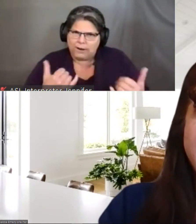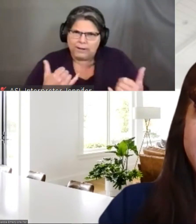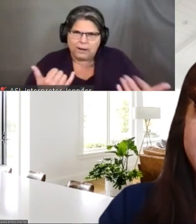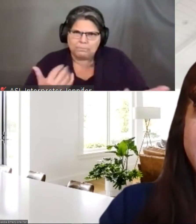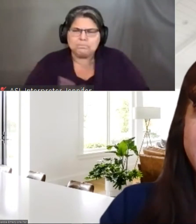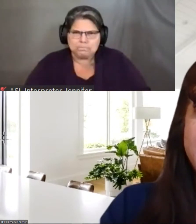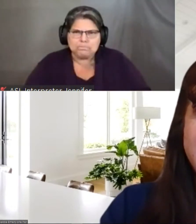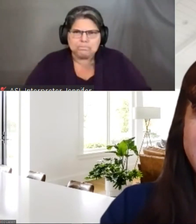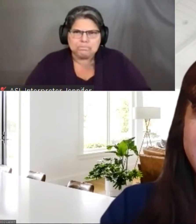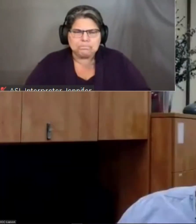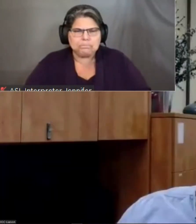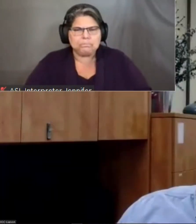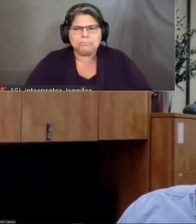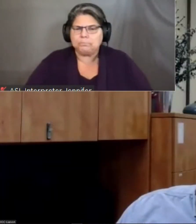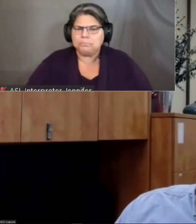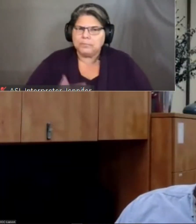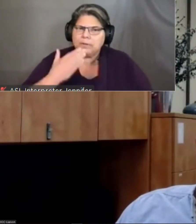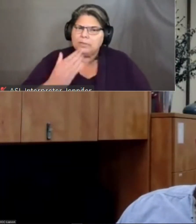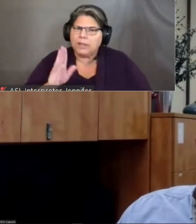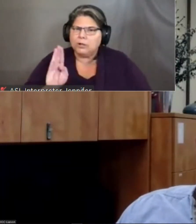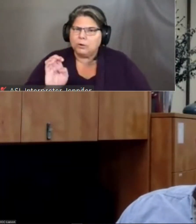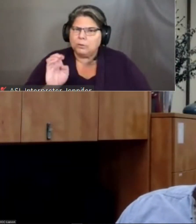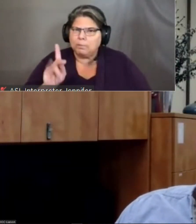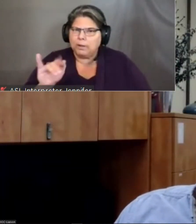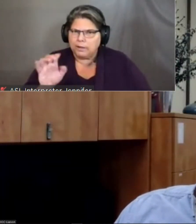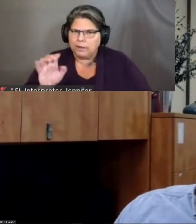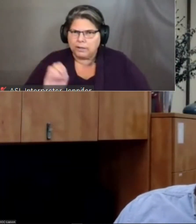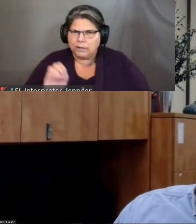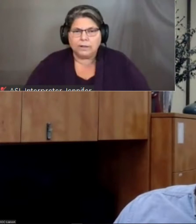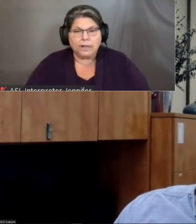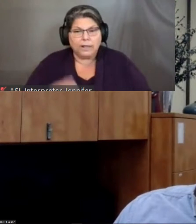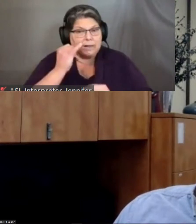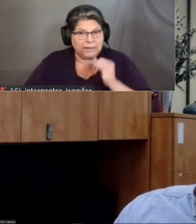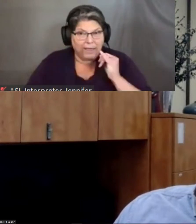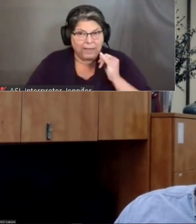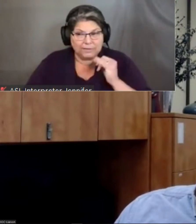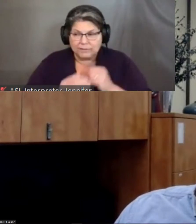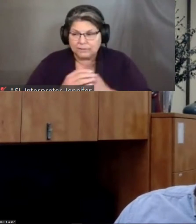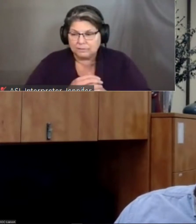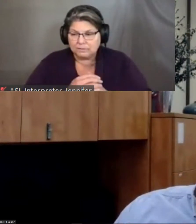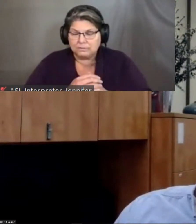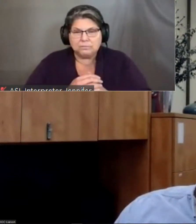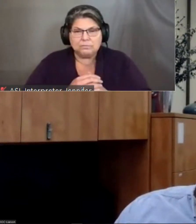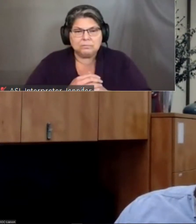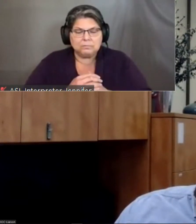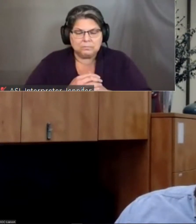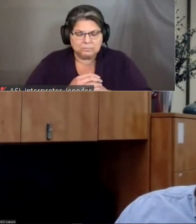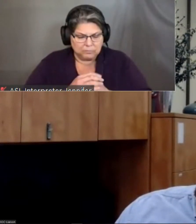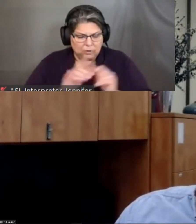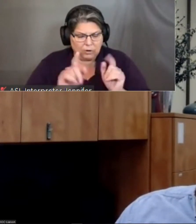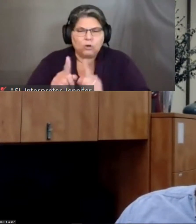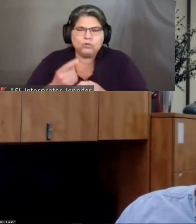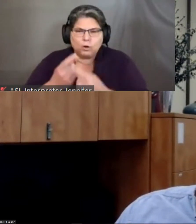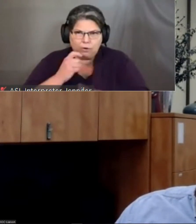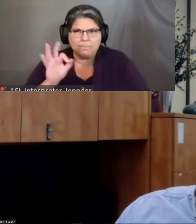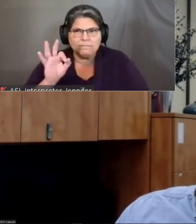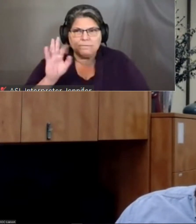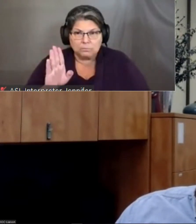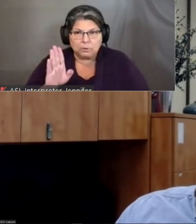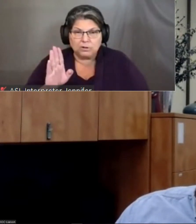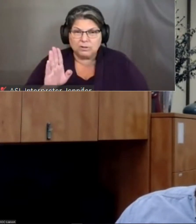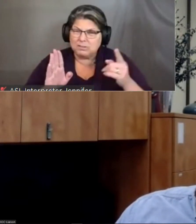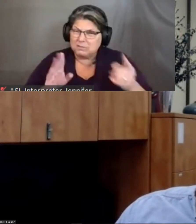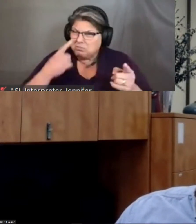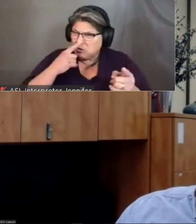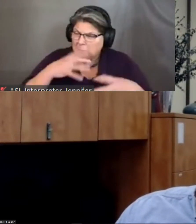Thank you. Thank you, Becky. And last but not least, the last question is also from Facebook. Can we get a synopsis